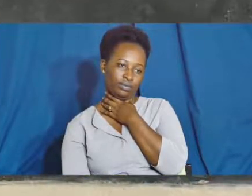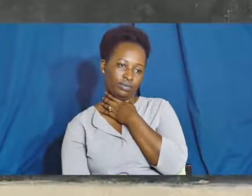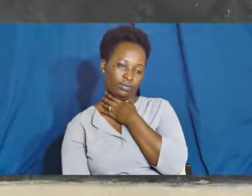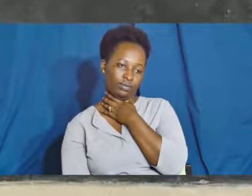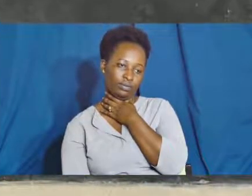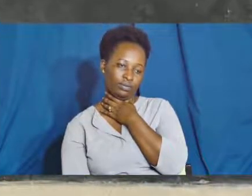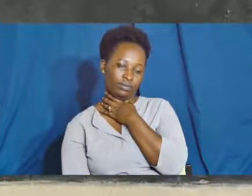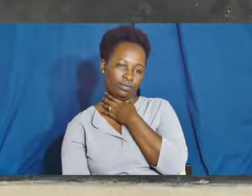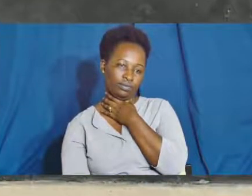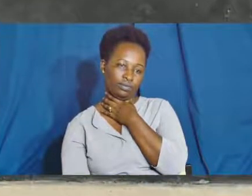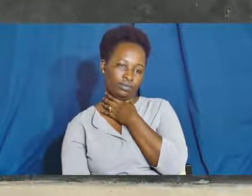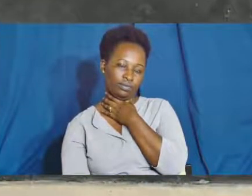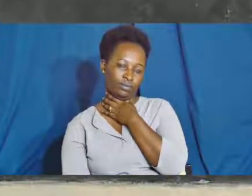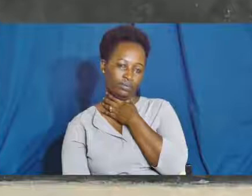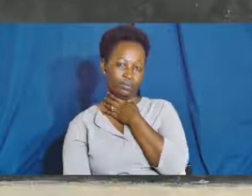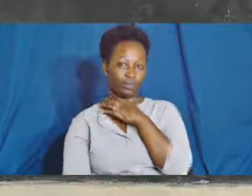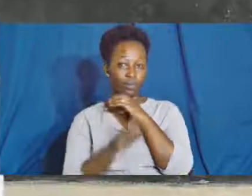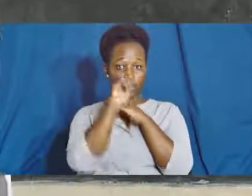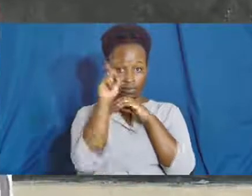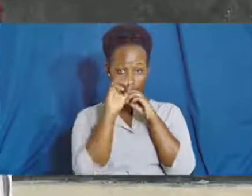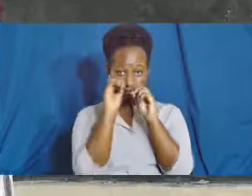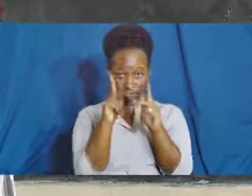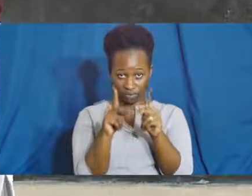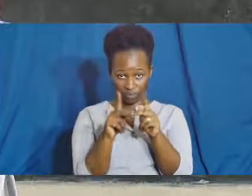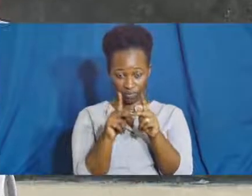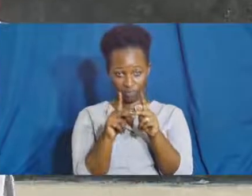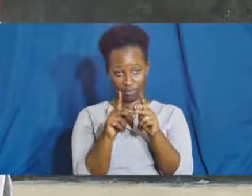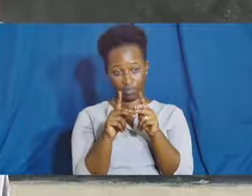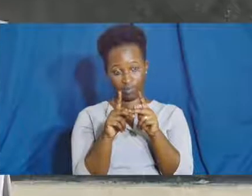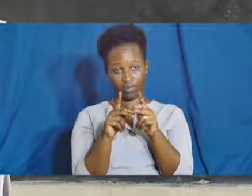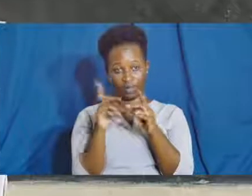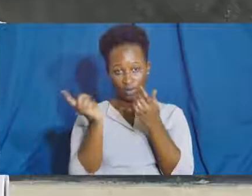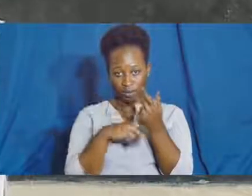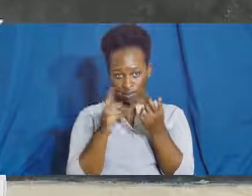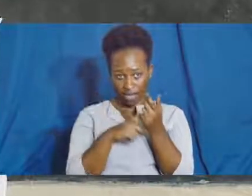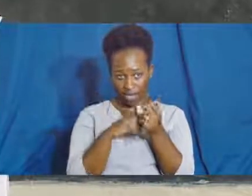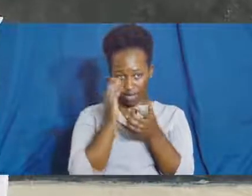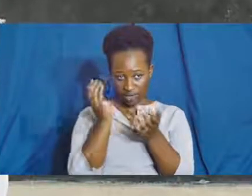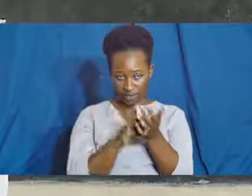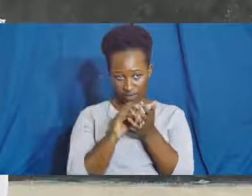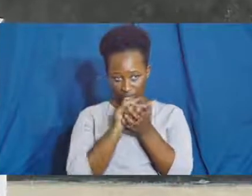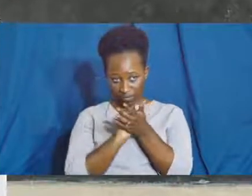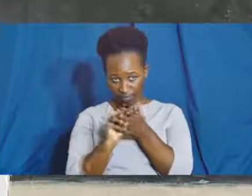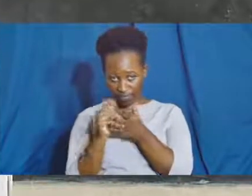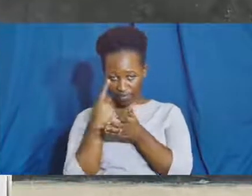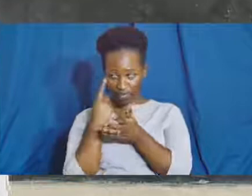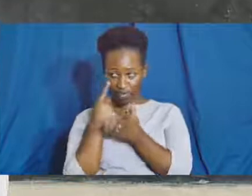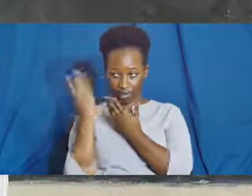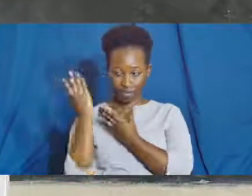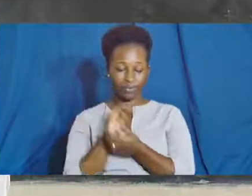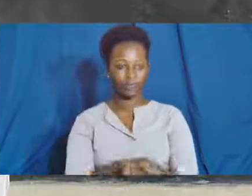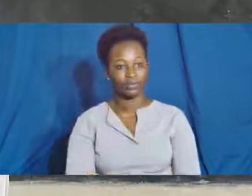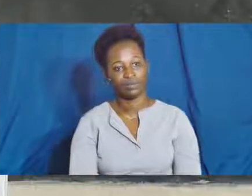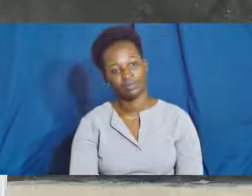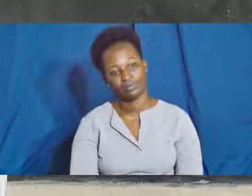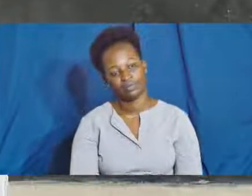198,000. 0, okay? 0, 0, 0. 3 minus 5, impossible. You